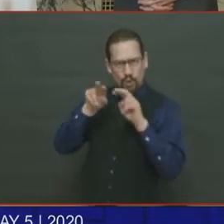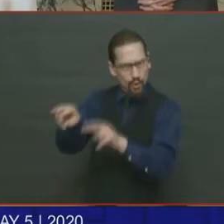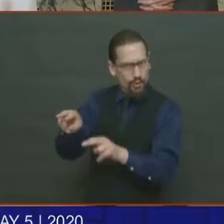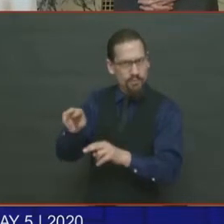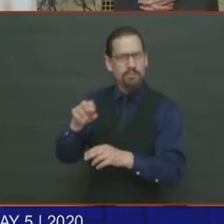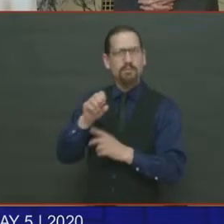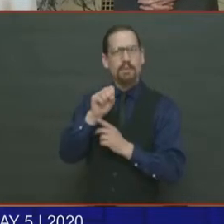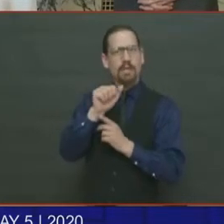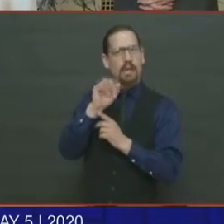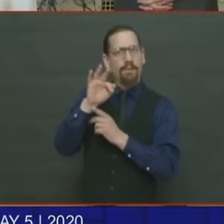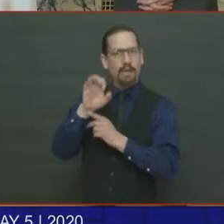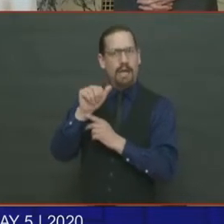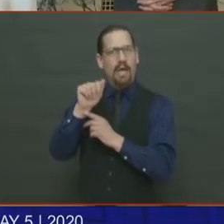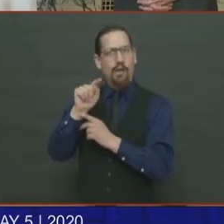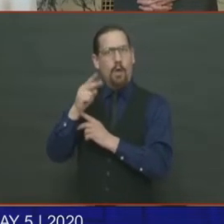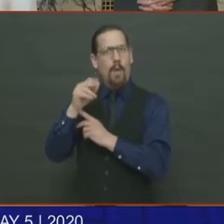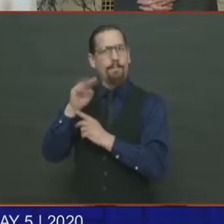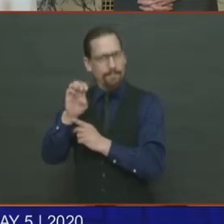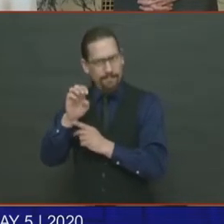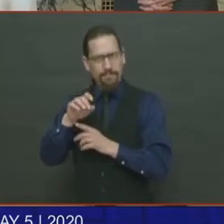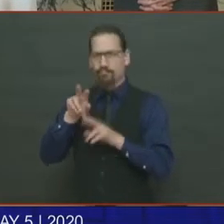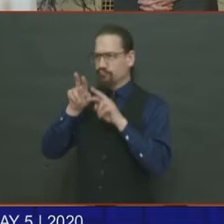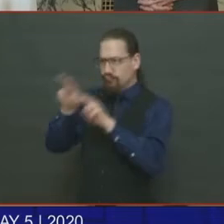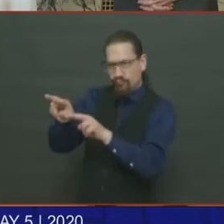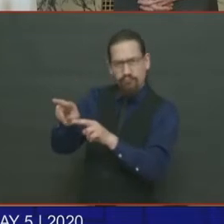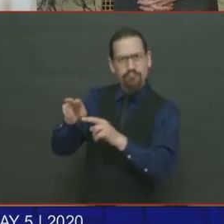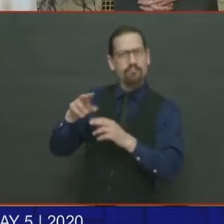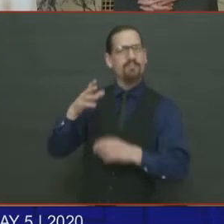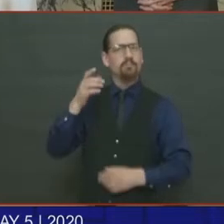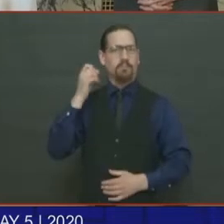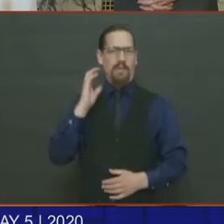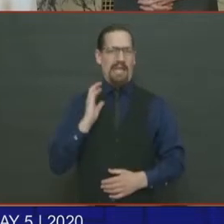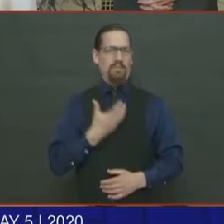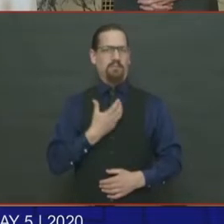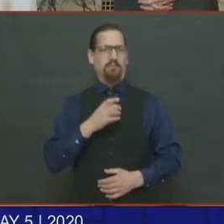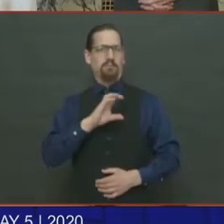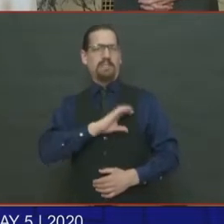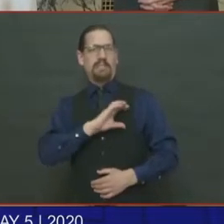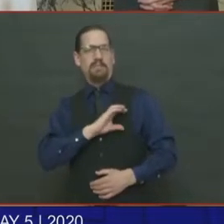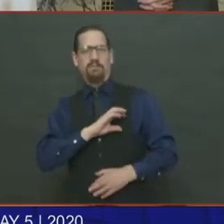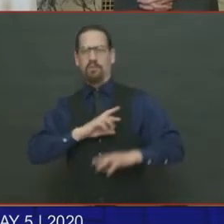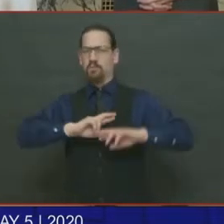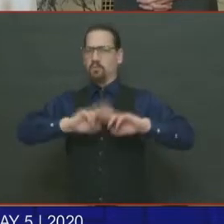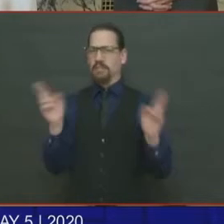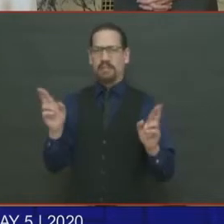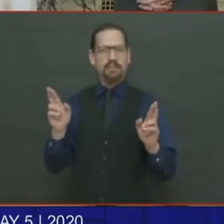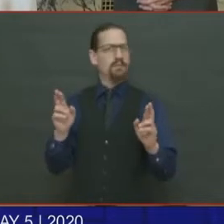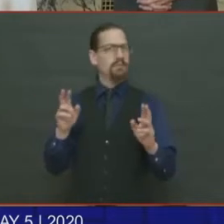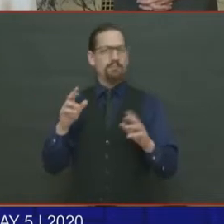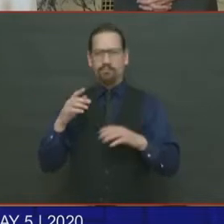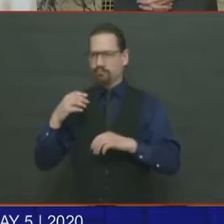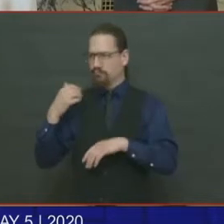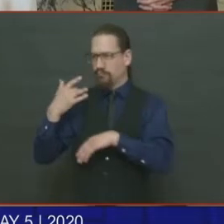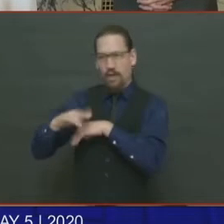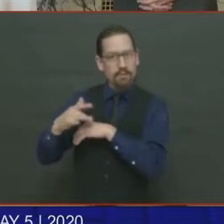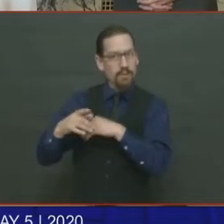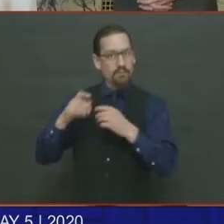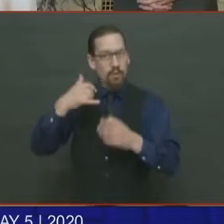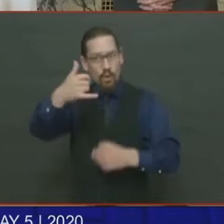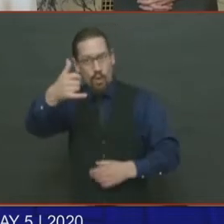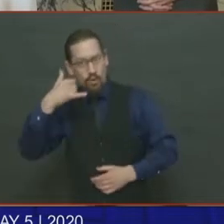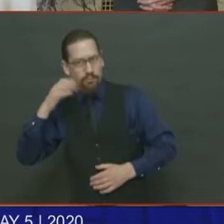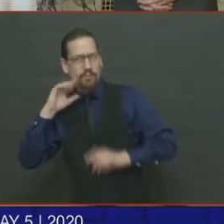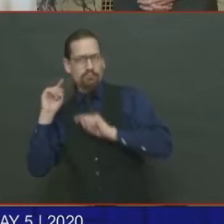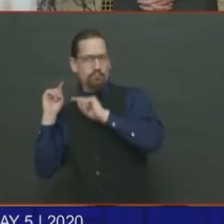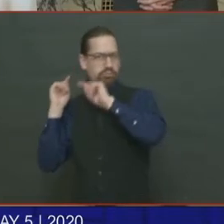job doing daily book readings to kids in their homes, reaching out to kids. If you're out there and you're hearing me and you feel